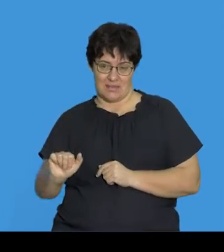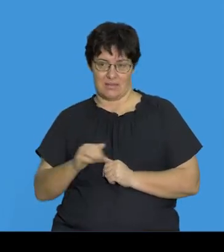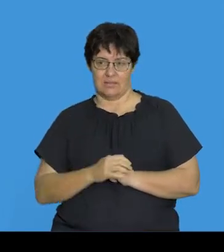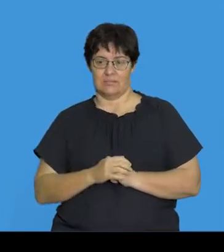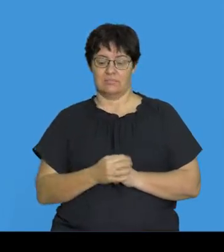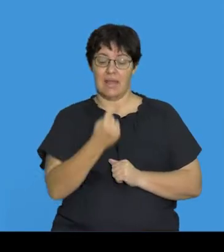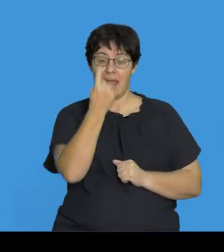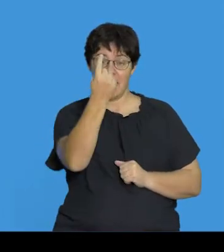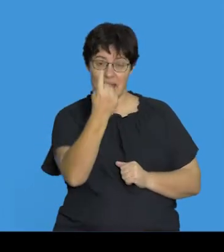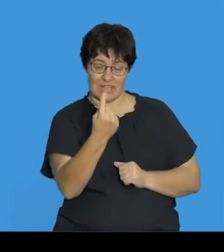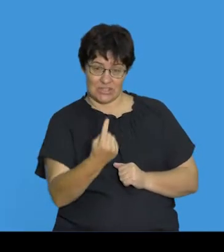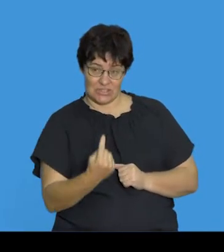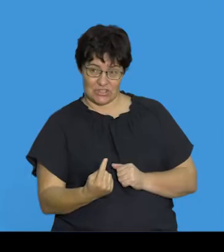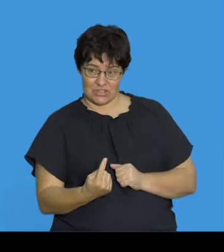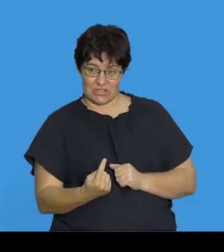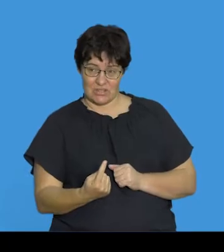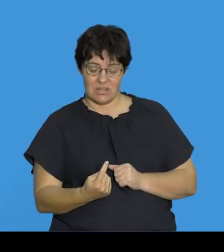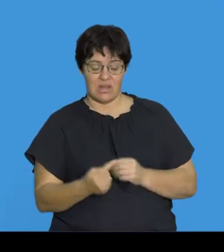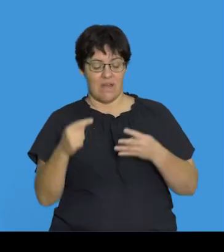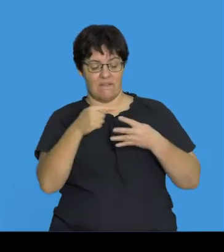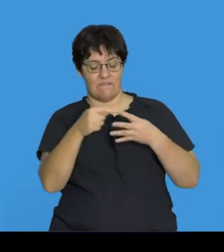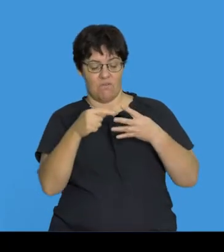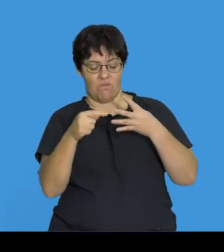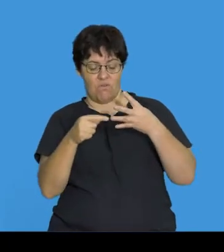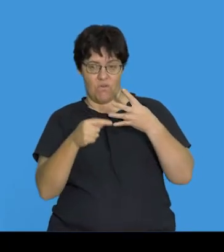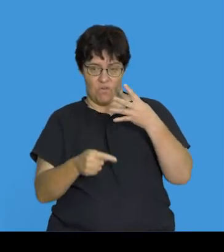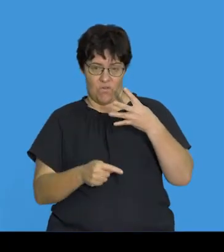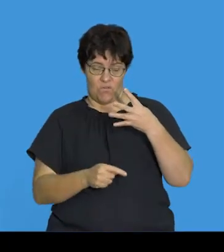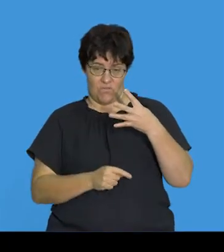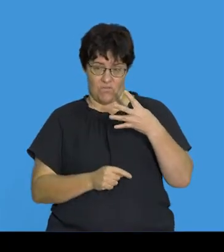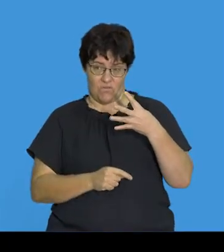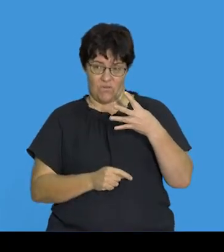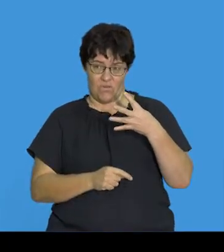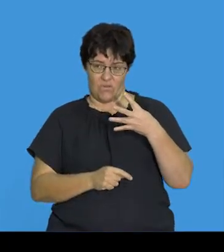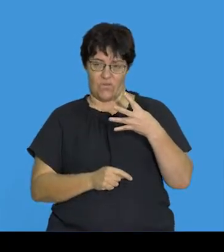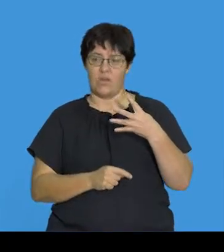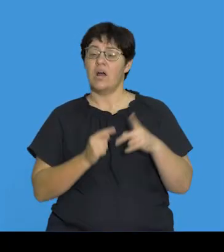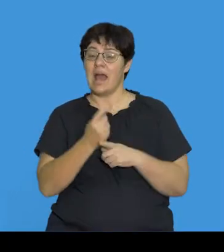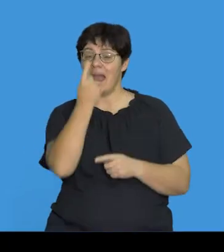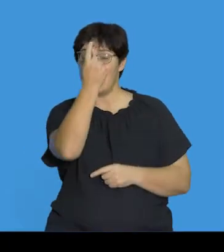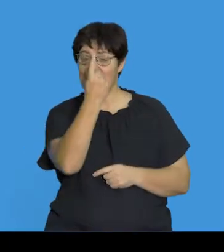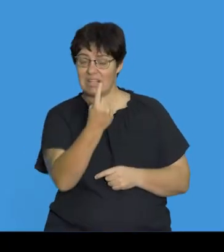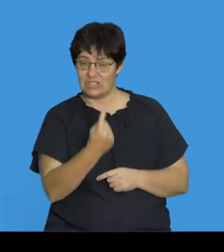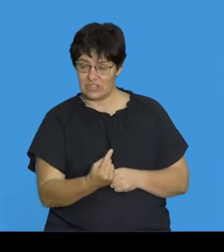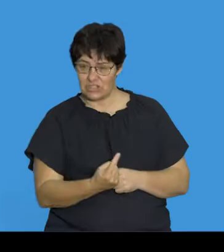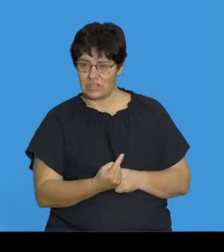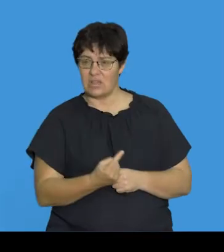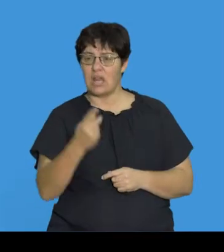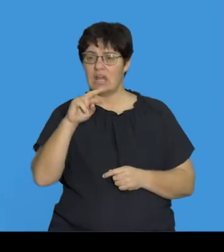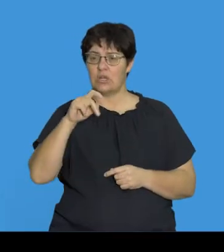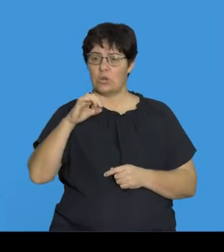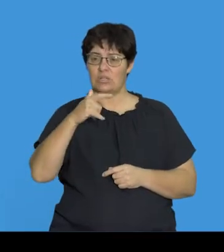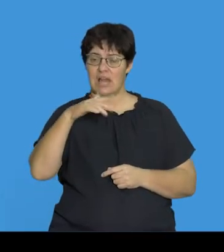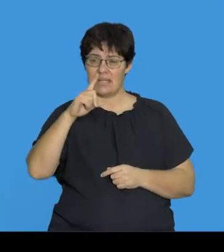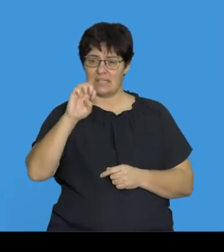Each of these contain 4 different types of nucleotides. Each of these nucleotides consist of 3